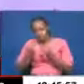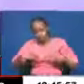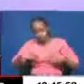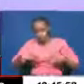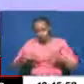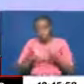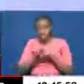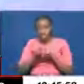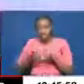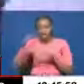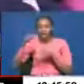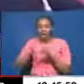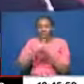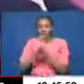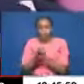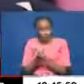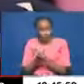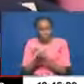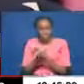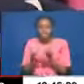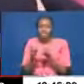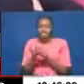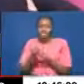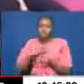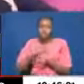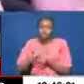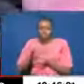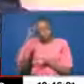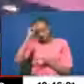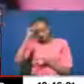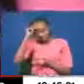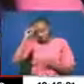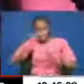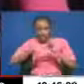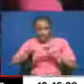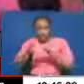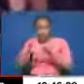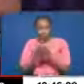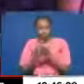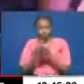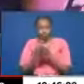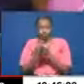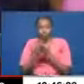in the post-COVID era, and that the government would take full advantage of its pool travelers.